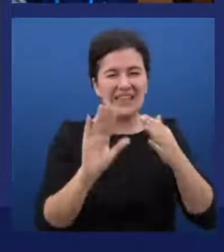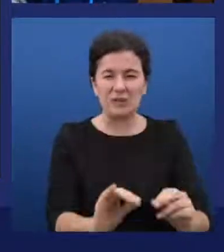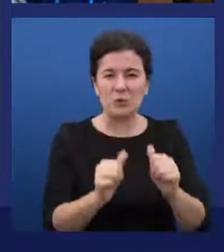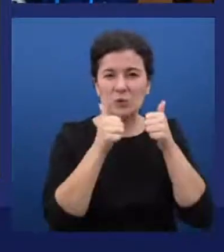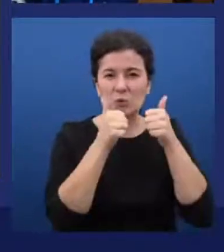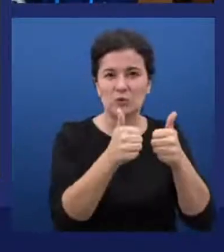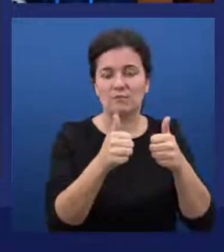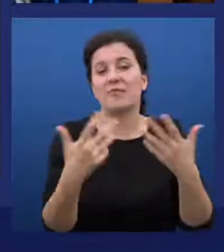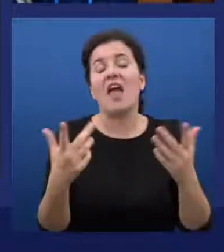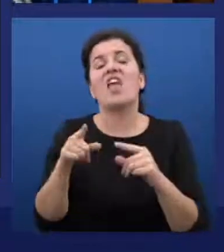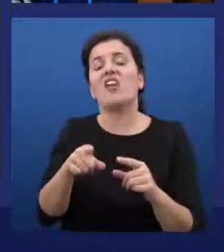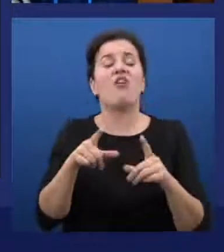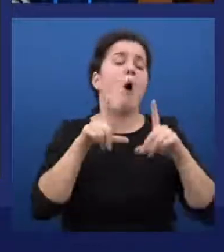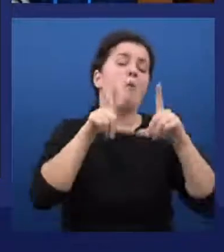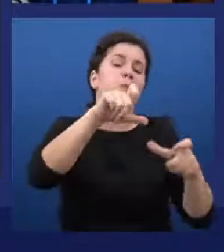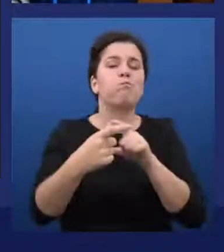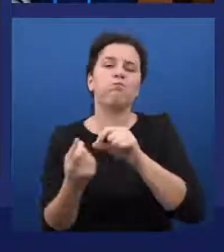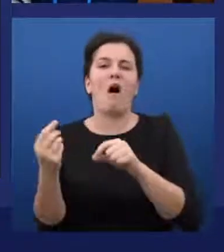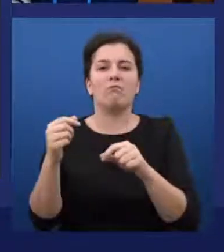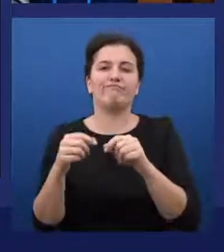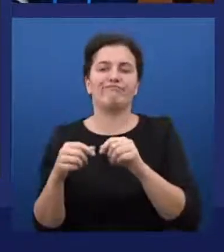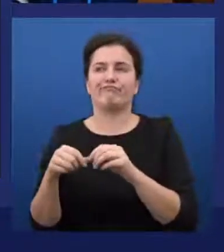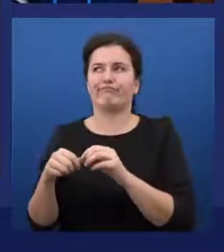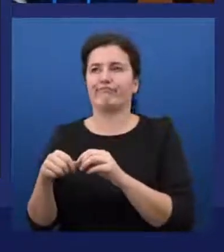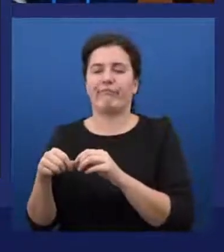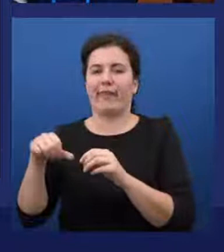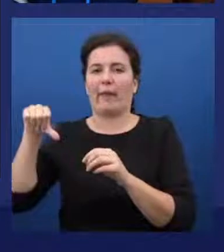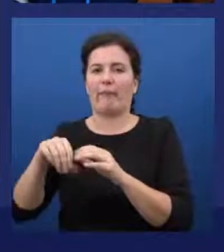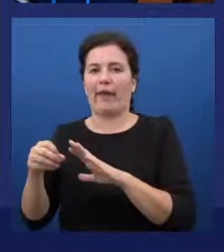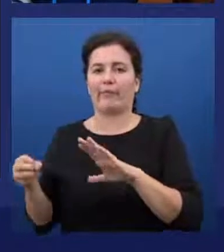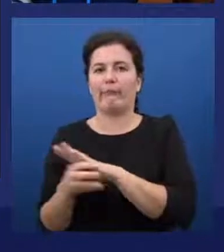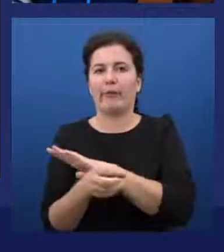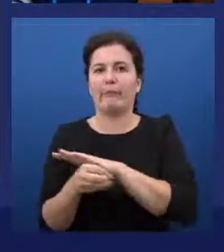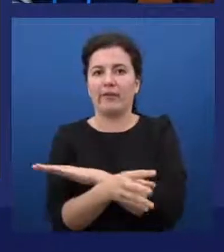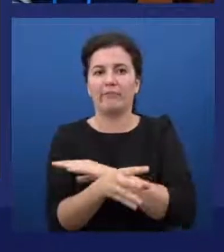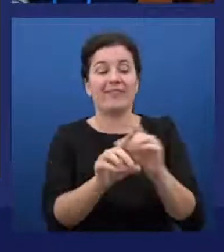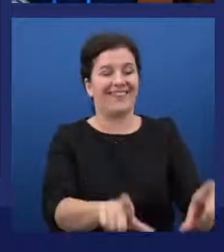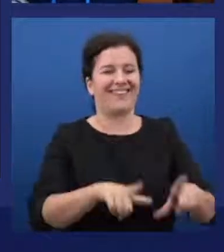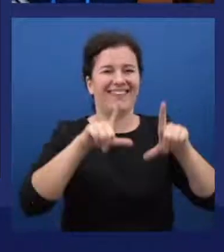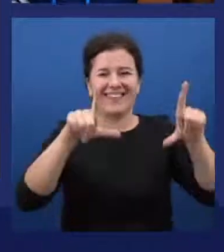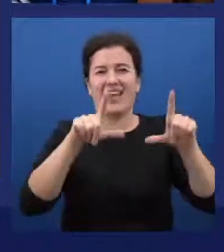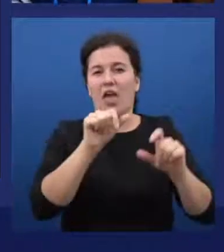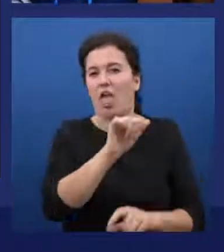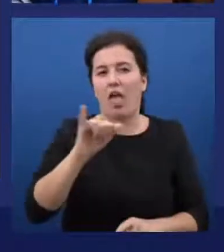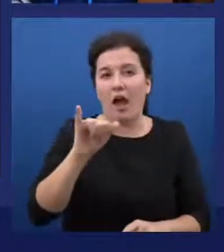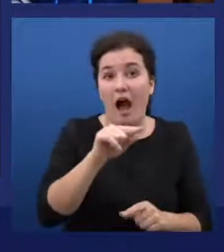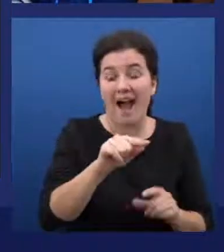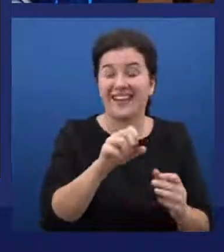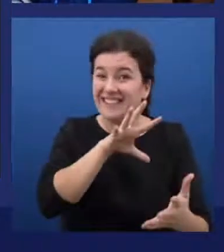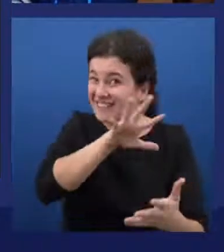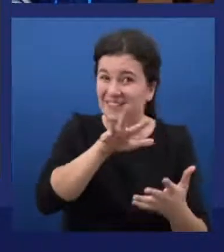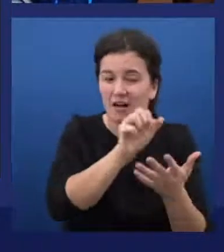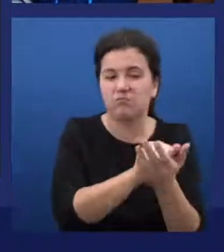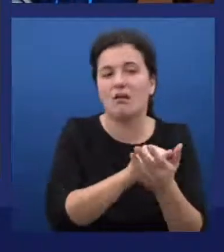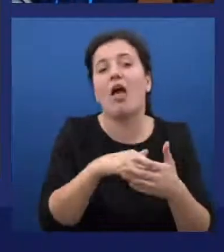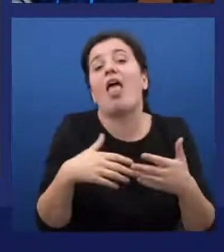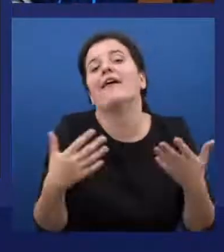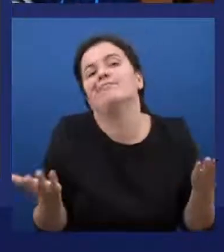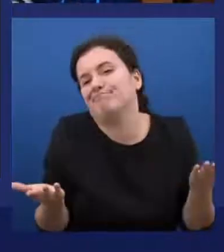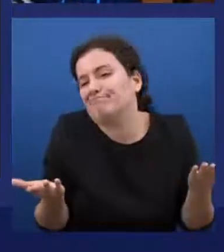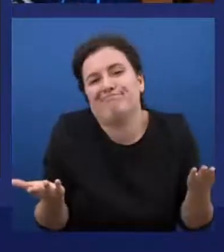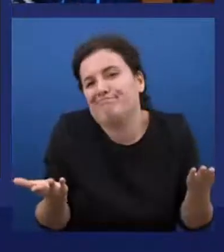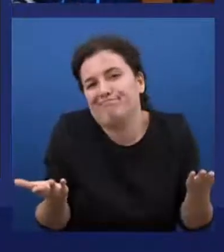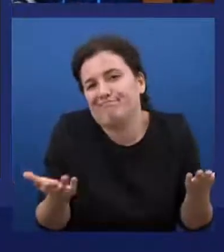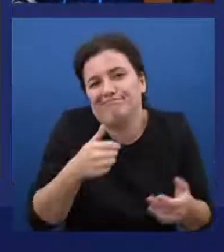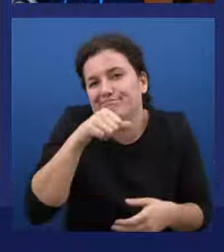right? So feed it with good pictures, you have the best chance of getting a good model. I guess